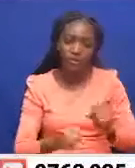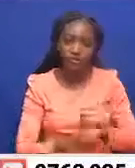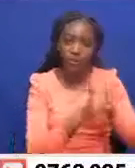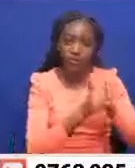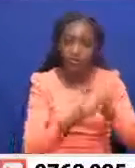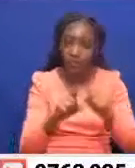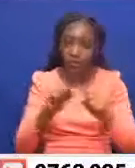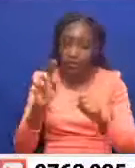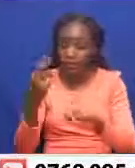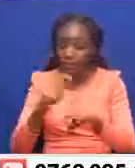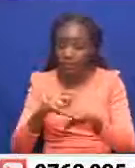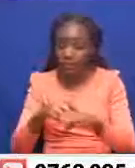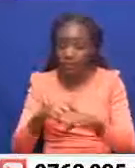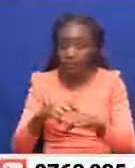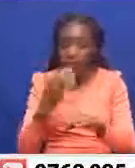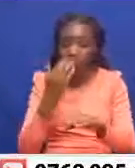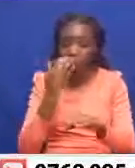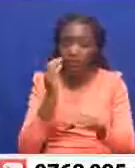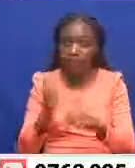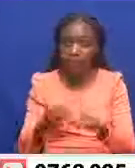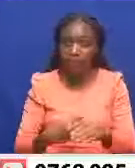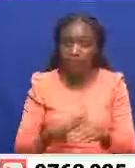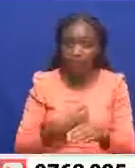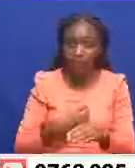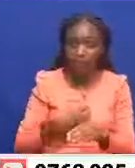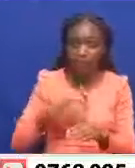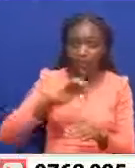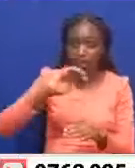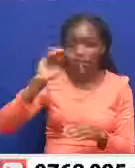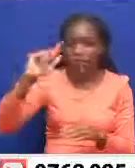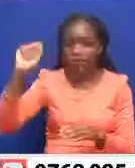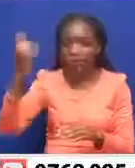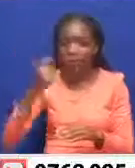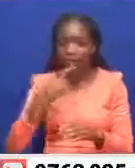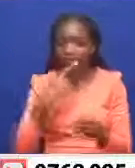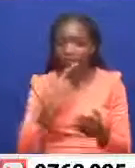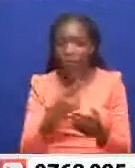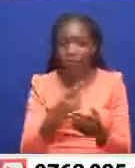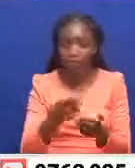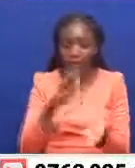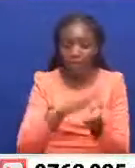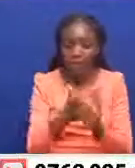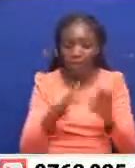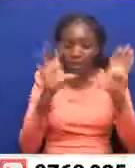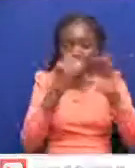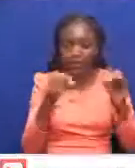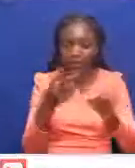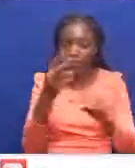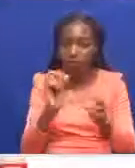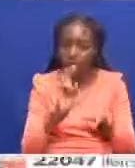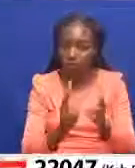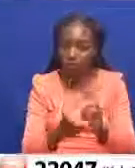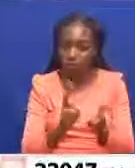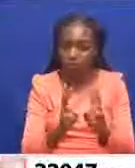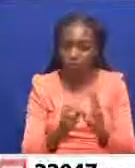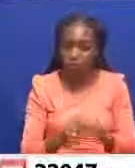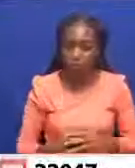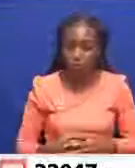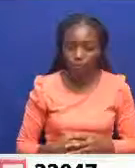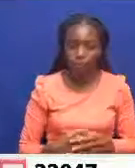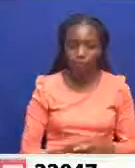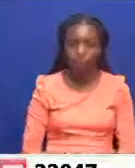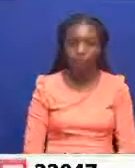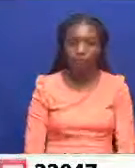pili Musalia kuzuru mlima Kenya kuhakikisha kwa ajenda yake ya urais wa mwaka 2022